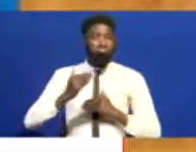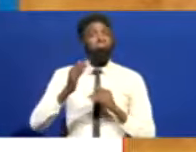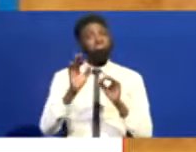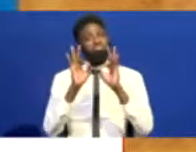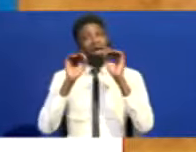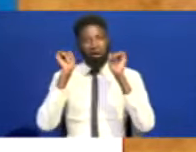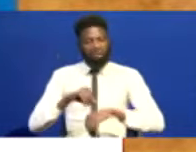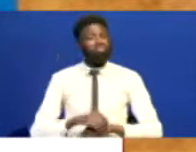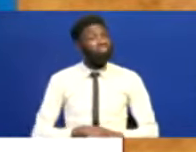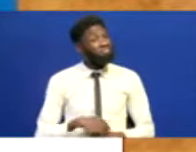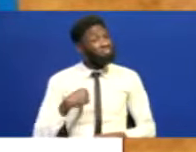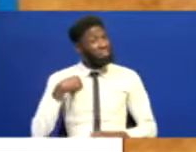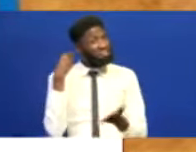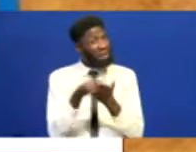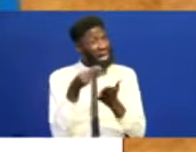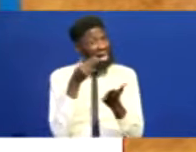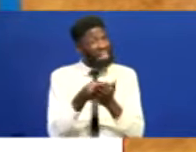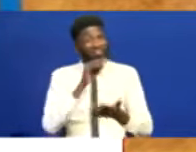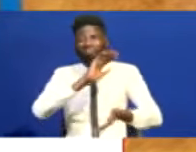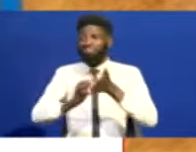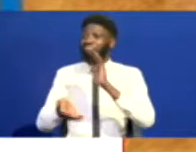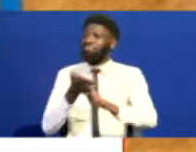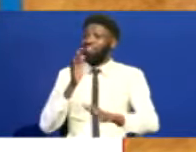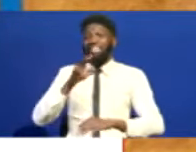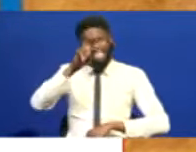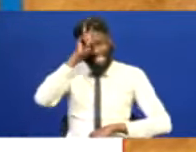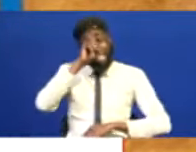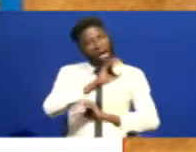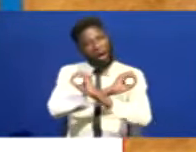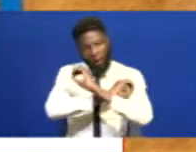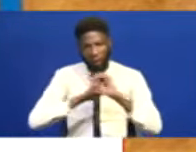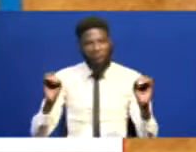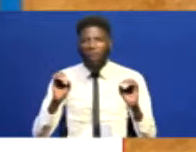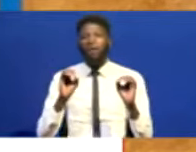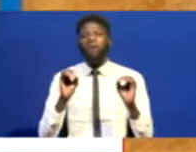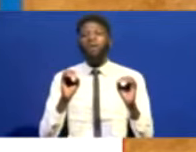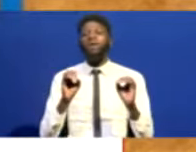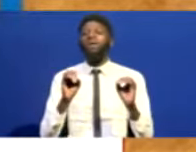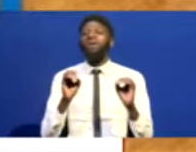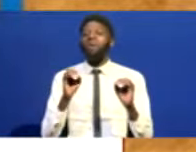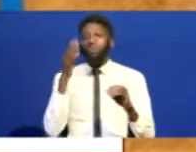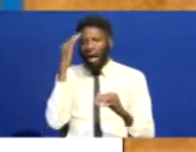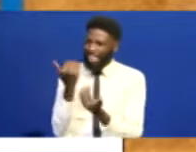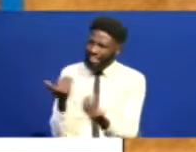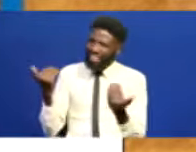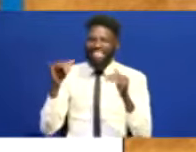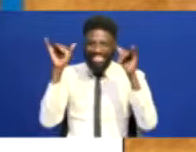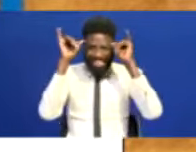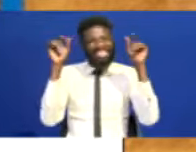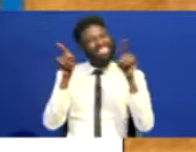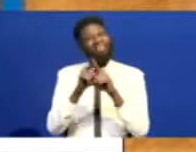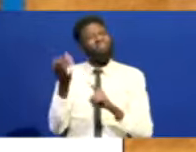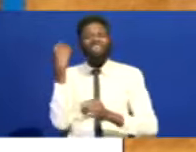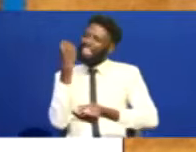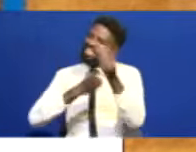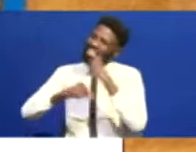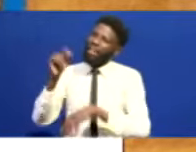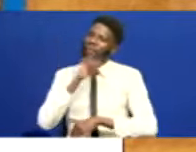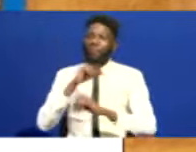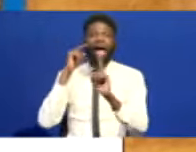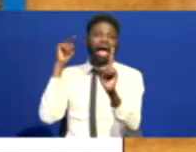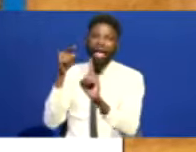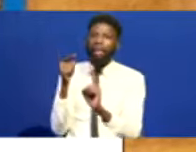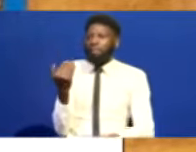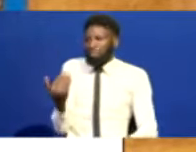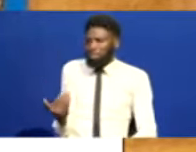Sina pesa na sina nini wala nini, hata mbuzi sina juu ya watoto, hata ngombe sina, nimeshauza nikasomesha huyo